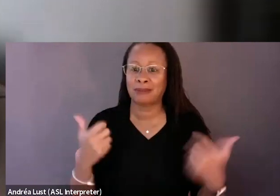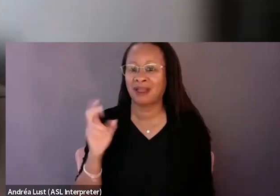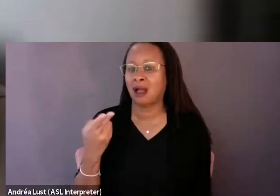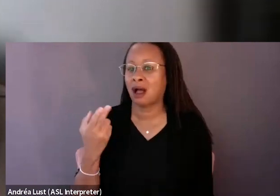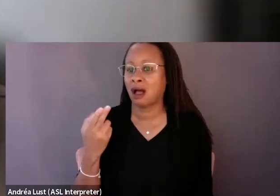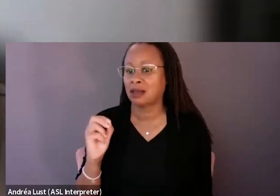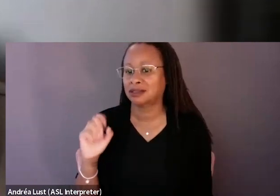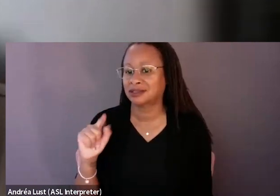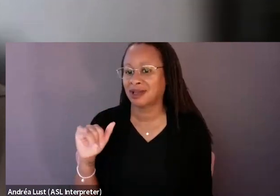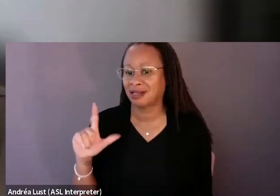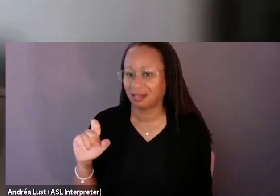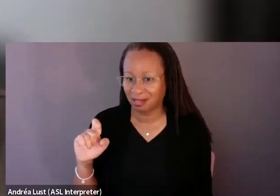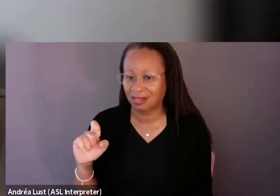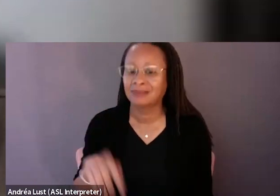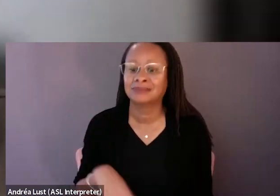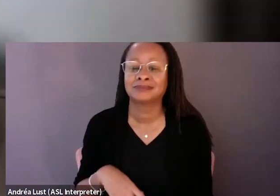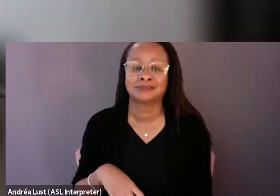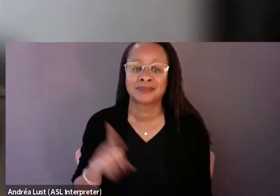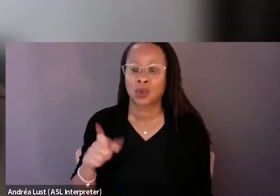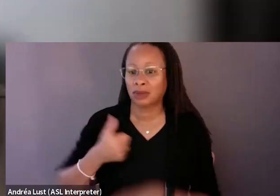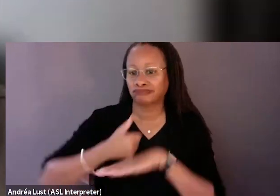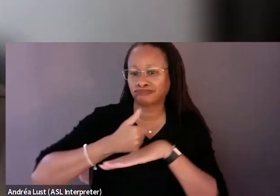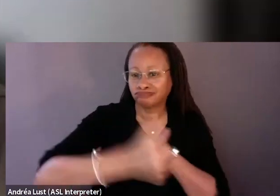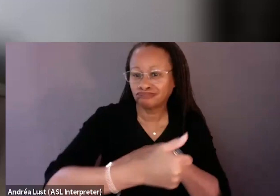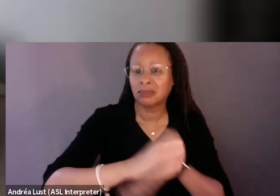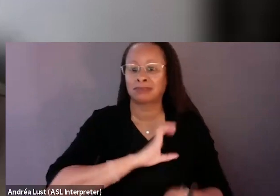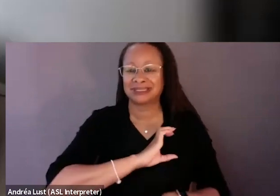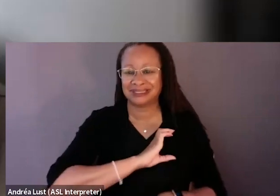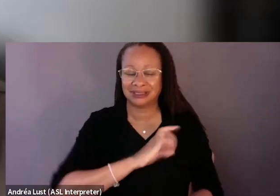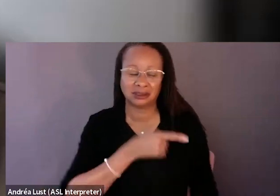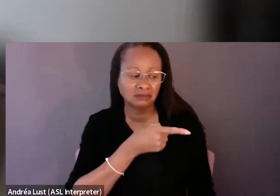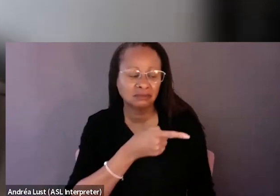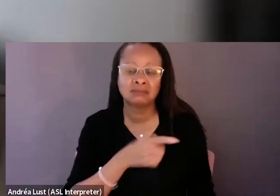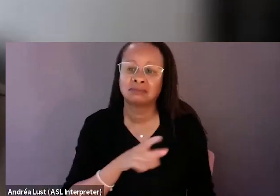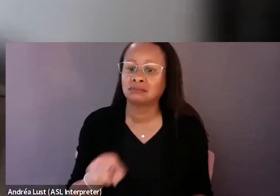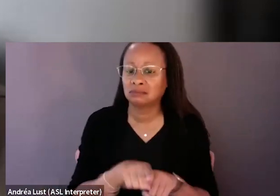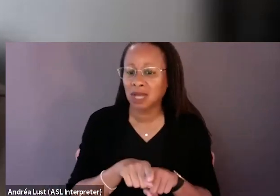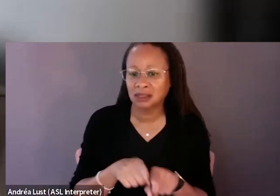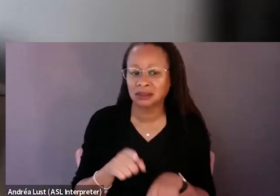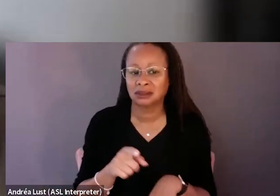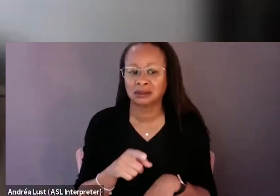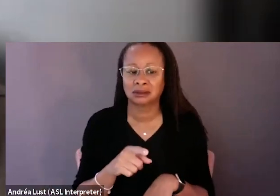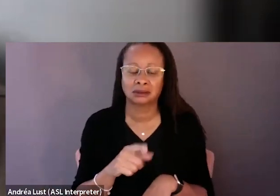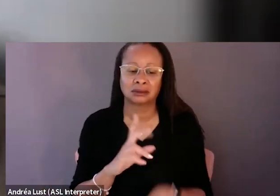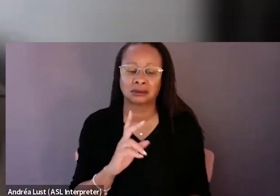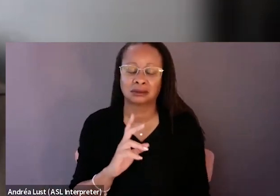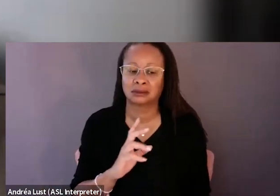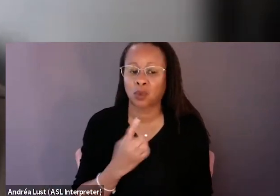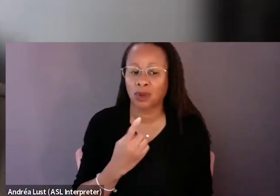to. We're accusing the police being as the one